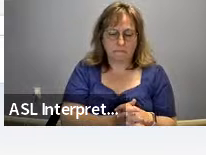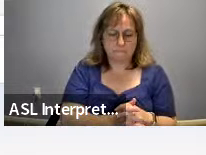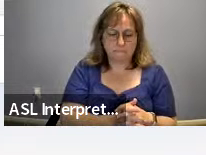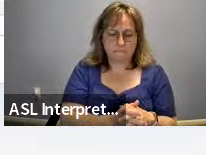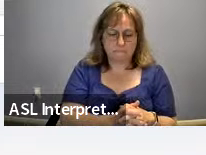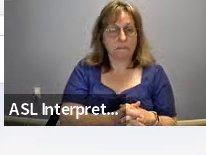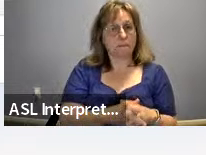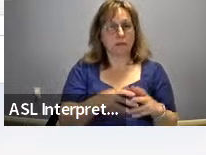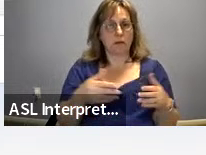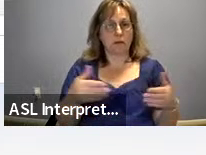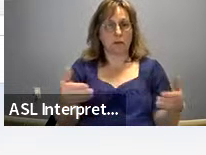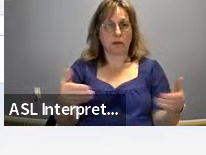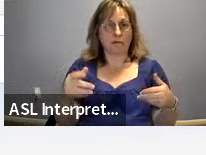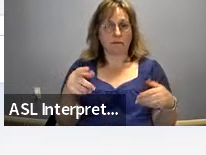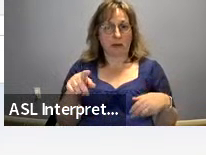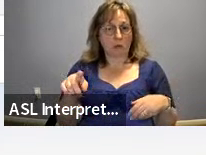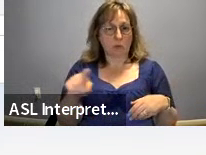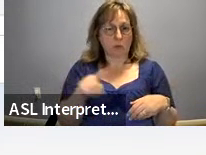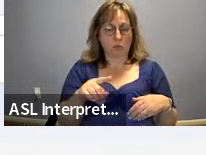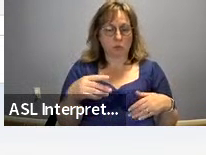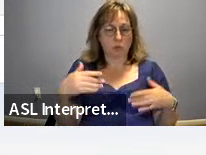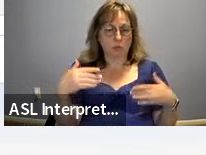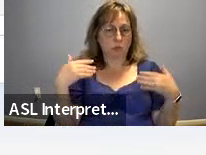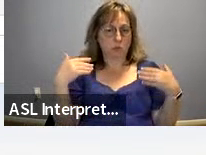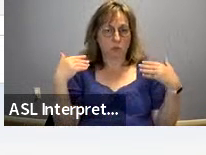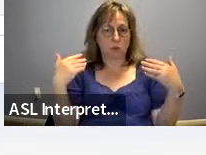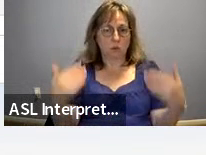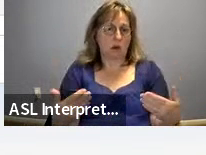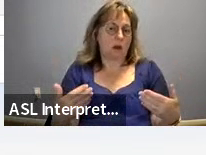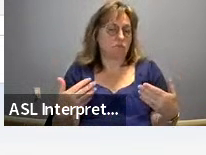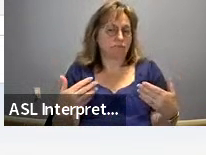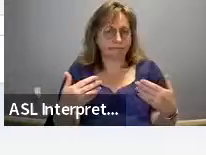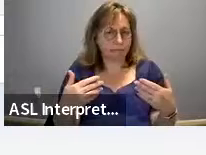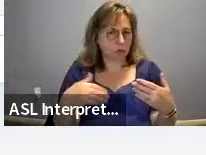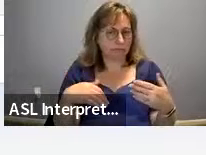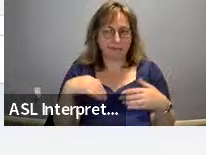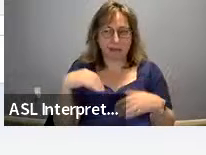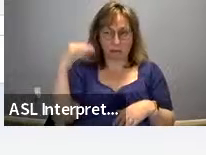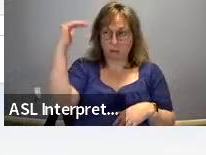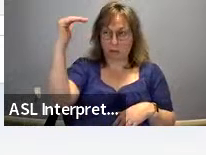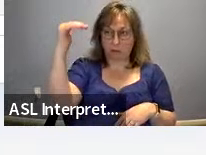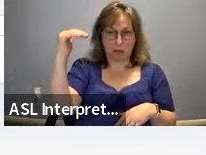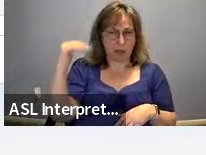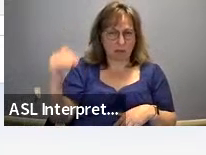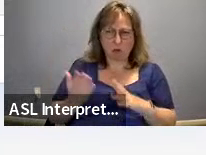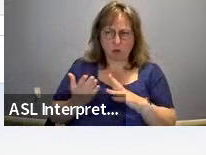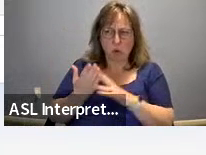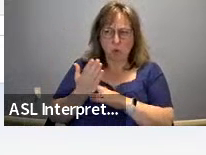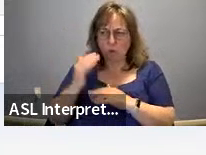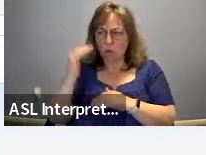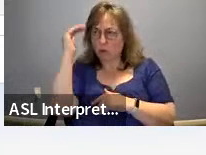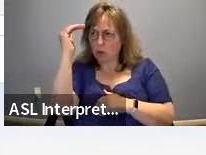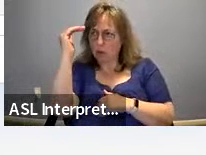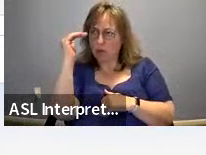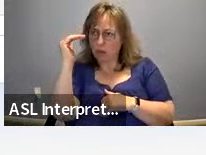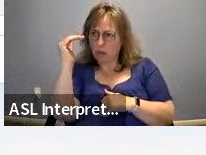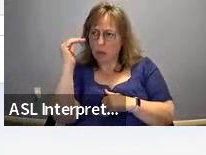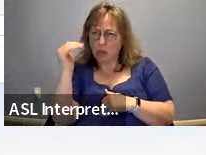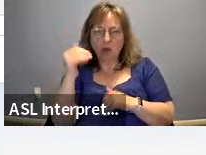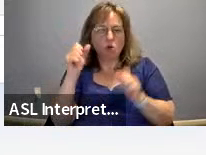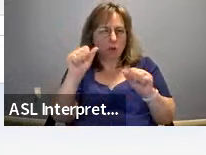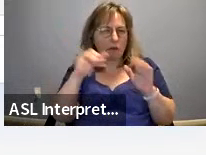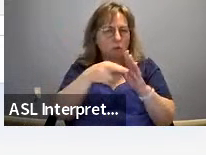And so we invite you to go ahead and walk through all these different areas where you can update or review your